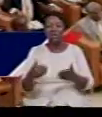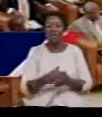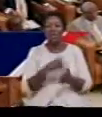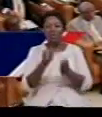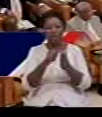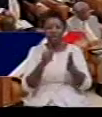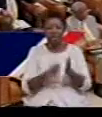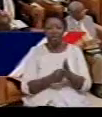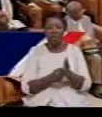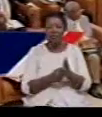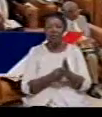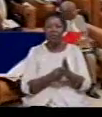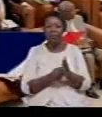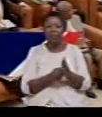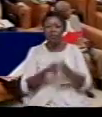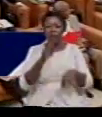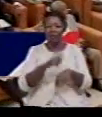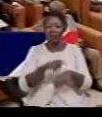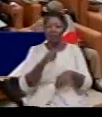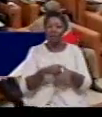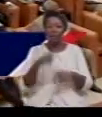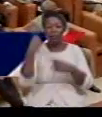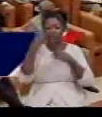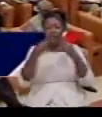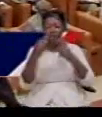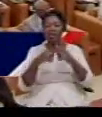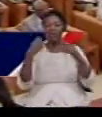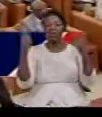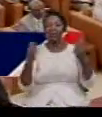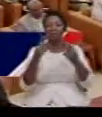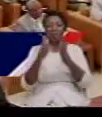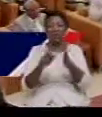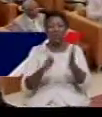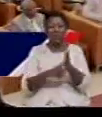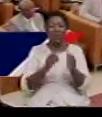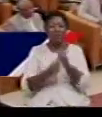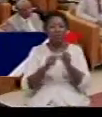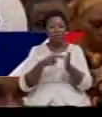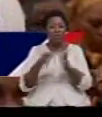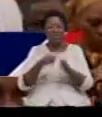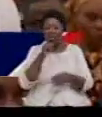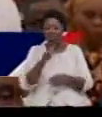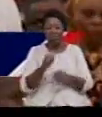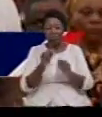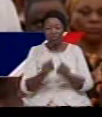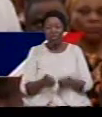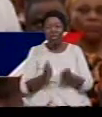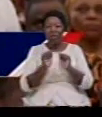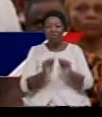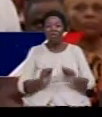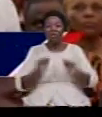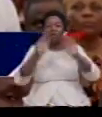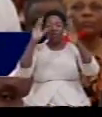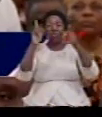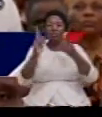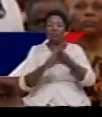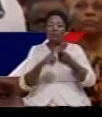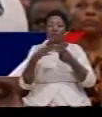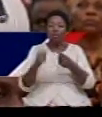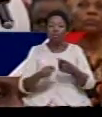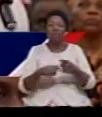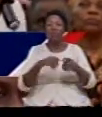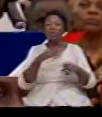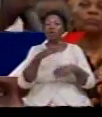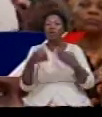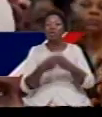Okay, my brother dear, quickly. We are no longer subject to ceremonial laws because our Lord Jesus Christ has set us